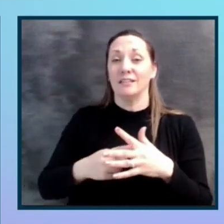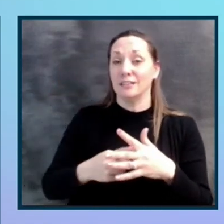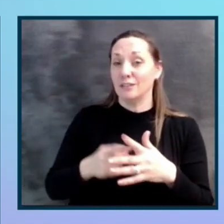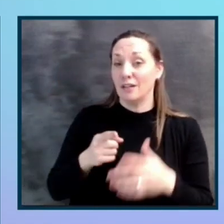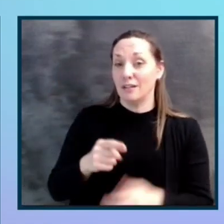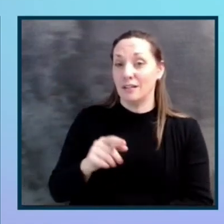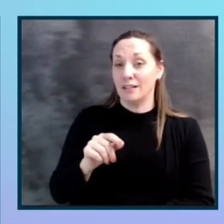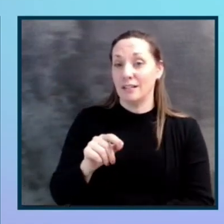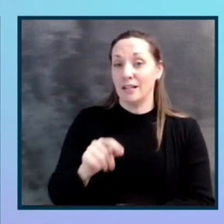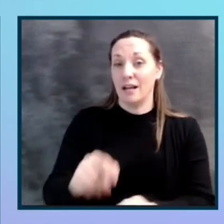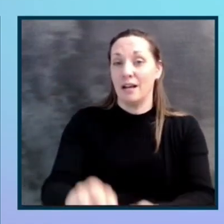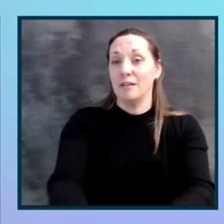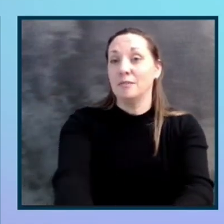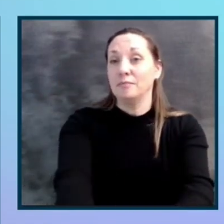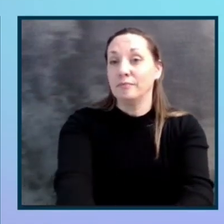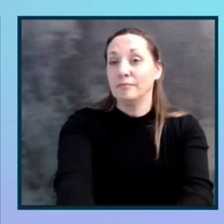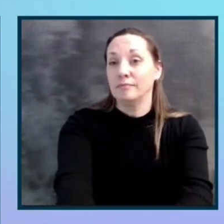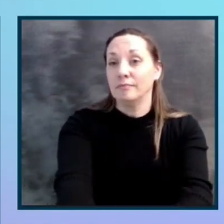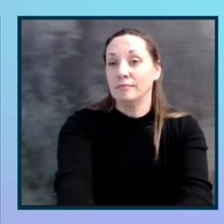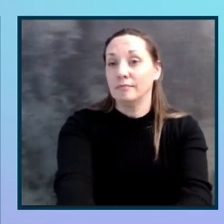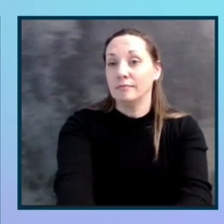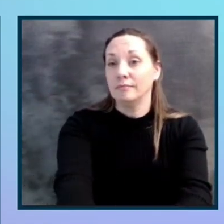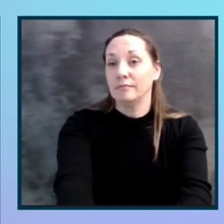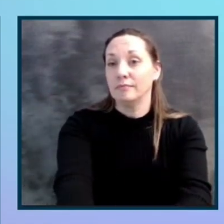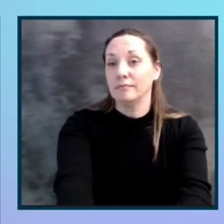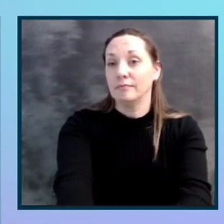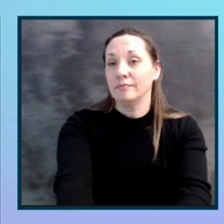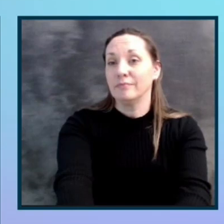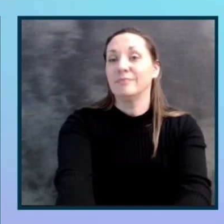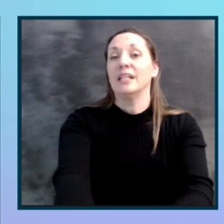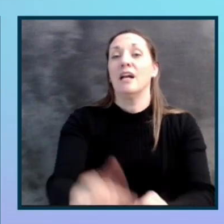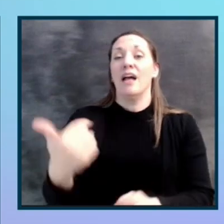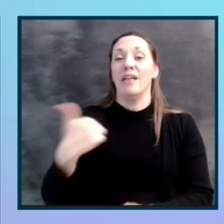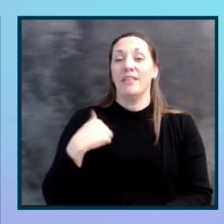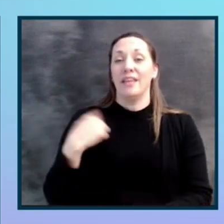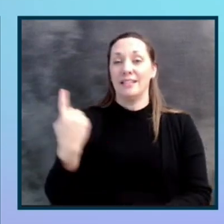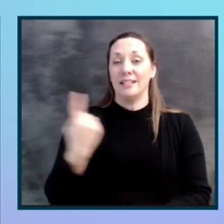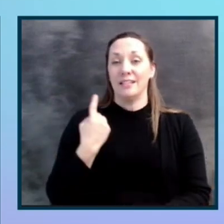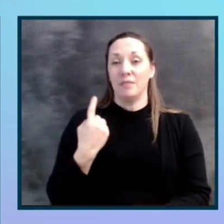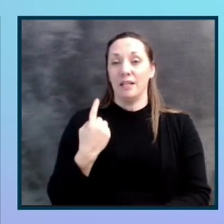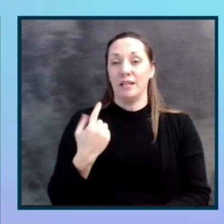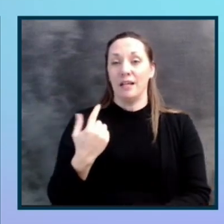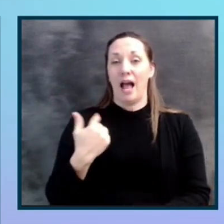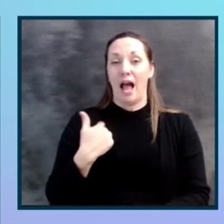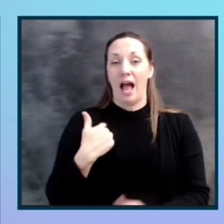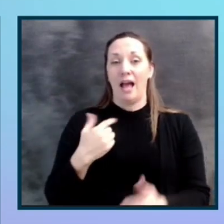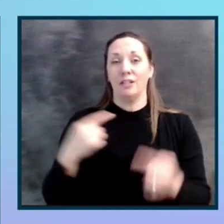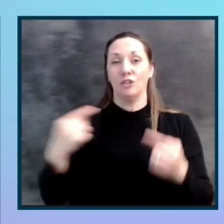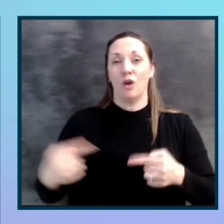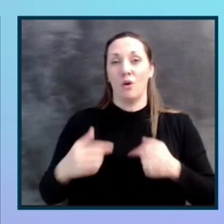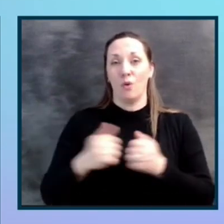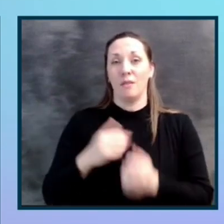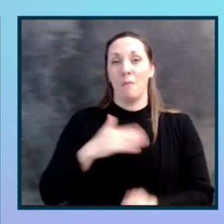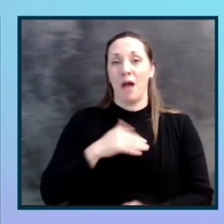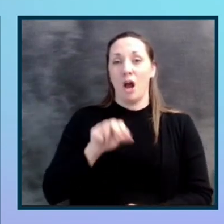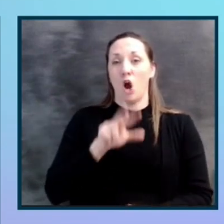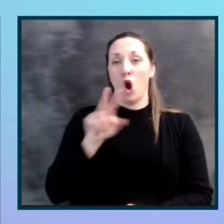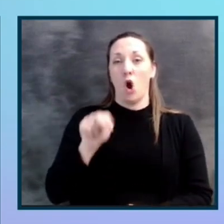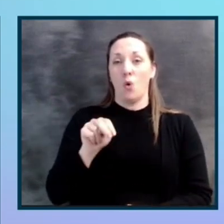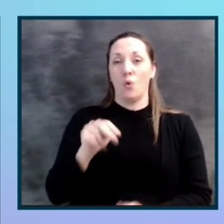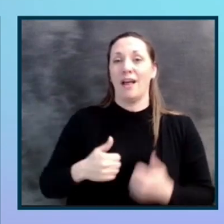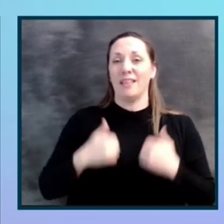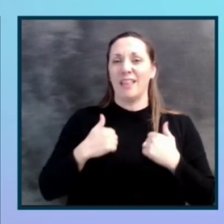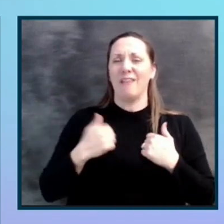is actually something that I struggle with within my own life. So I think the best thing to